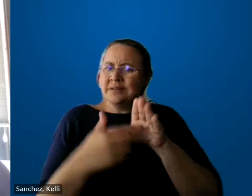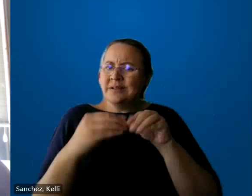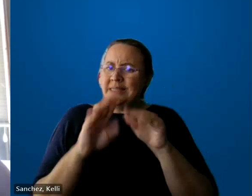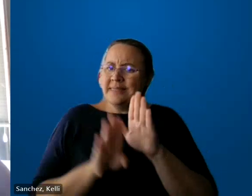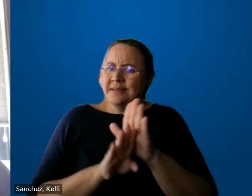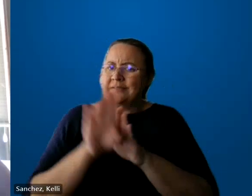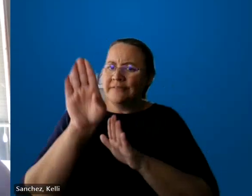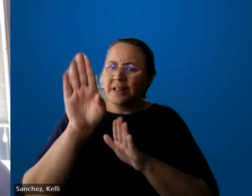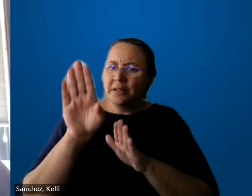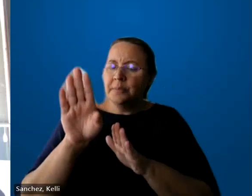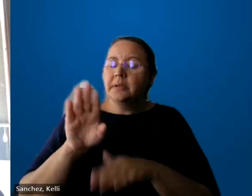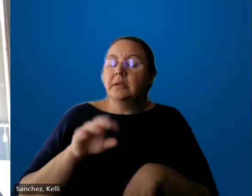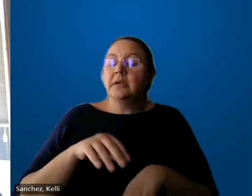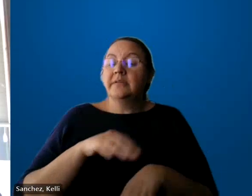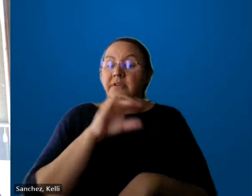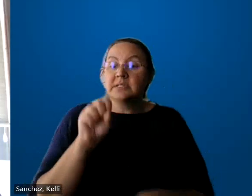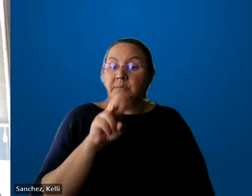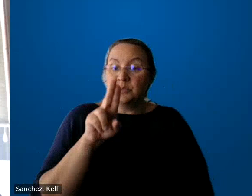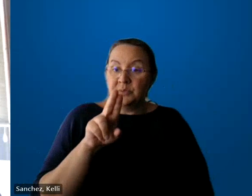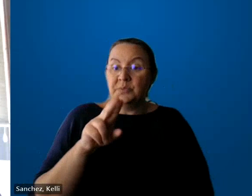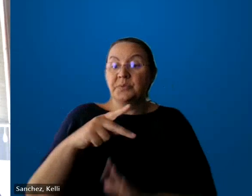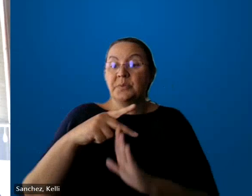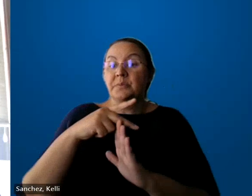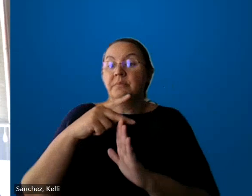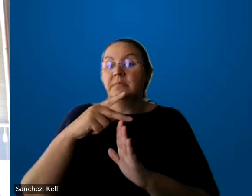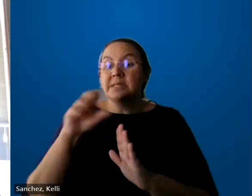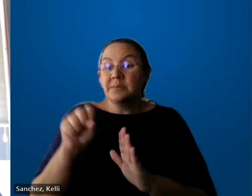development of substance use policies and programs?